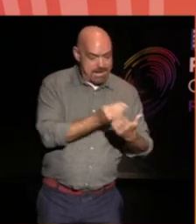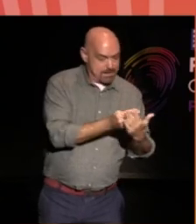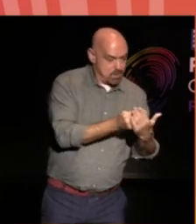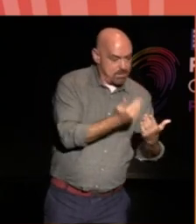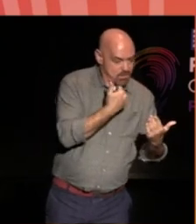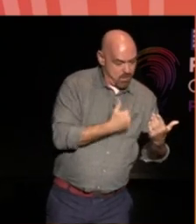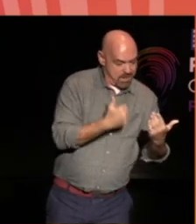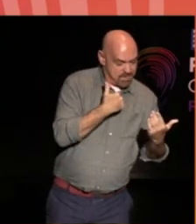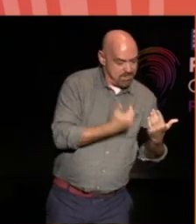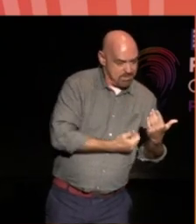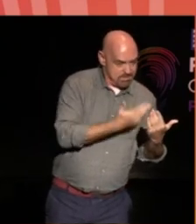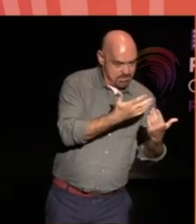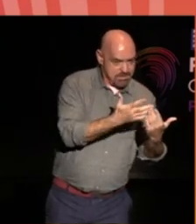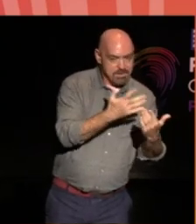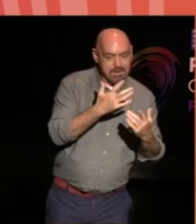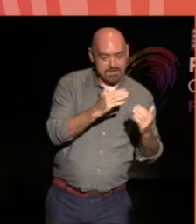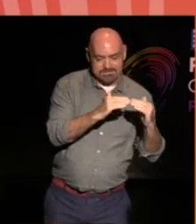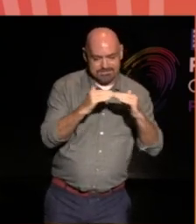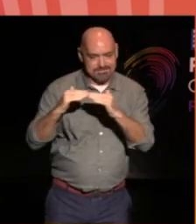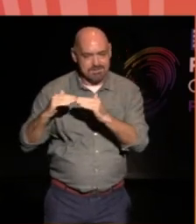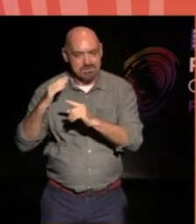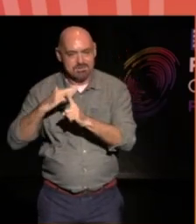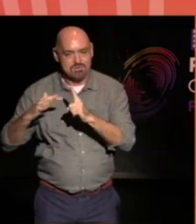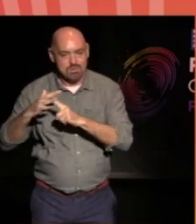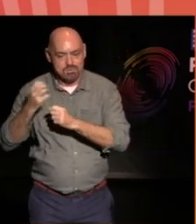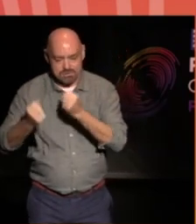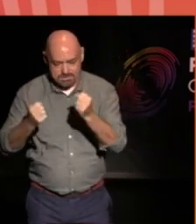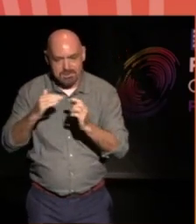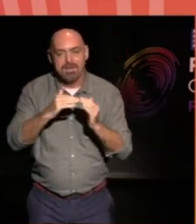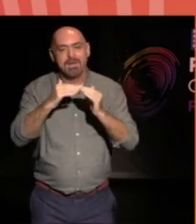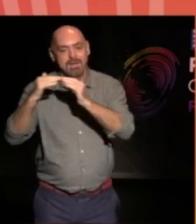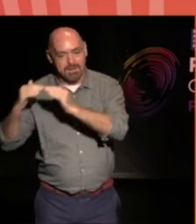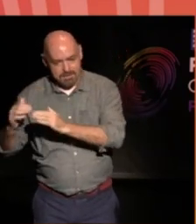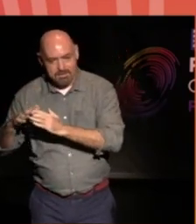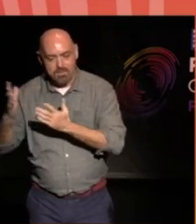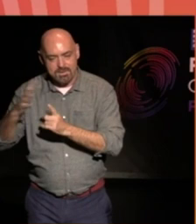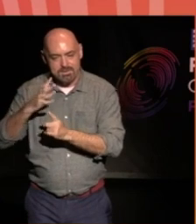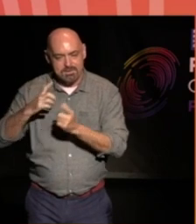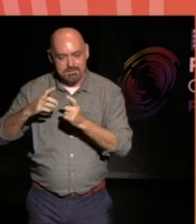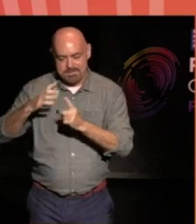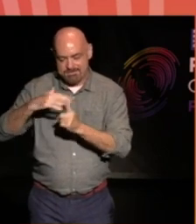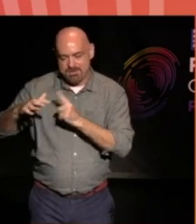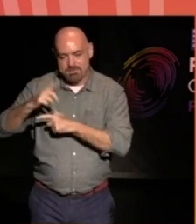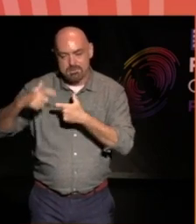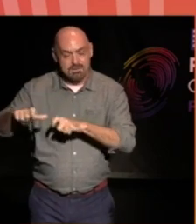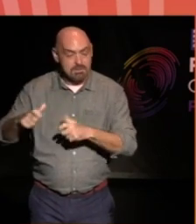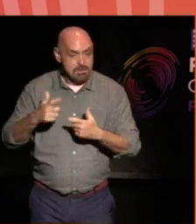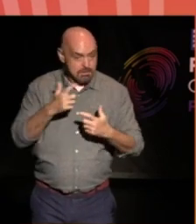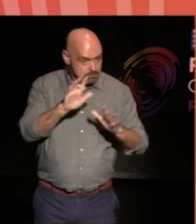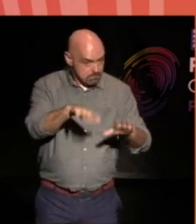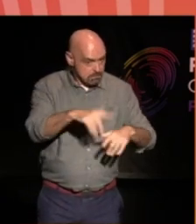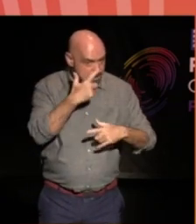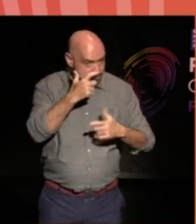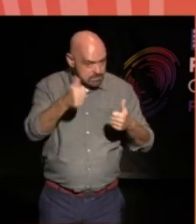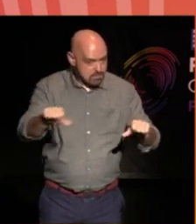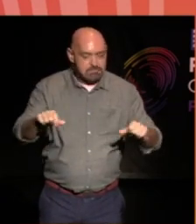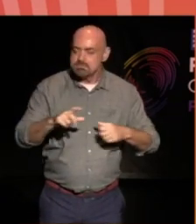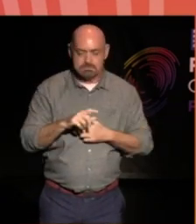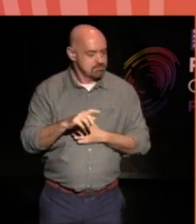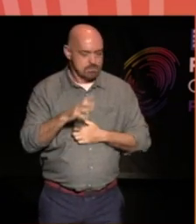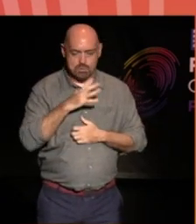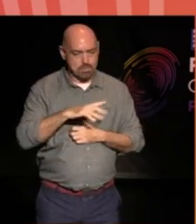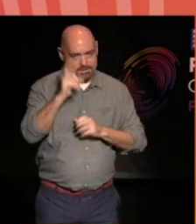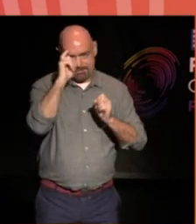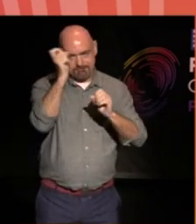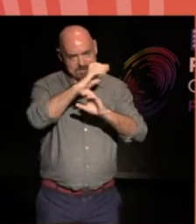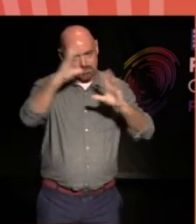prosperity with the need for social justice, with the need for environmental sustainability. Can that be solved? You know, you've got to have a vision. You've got